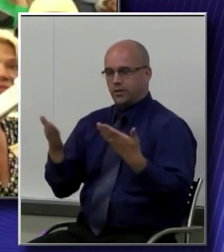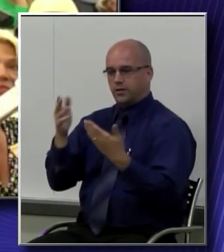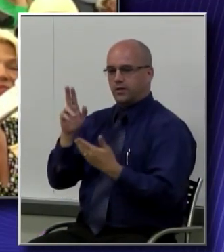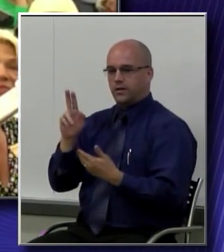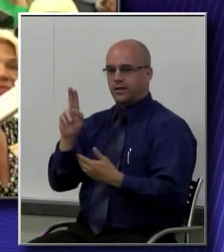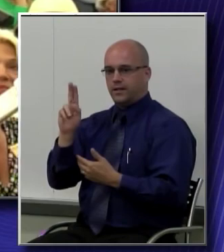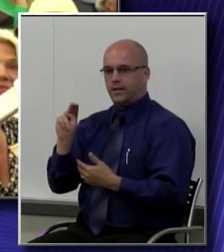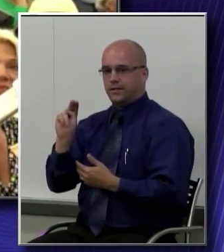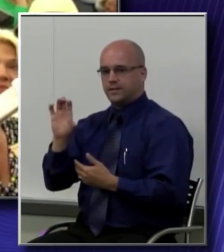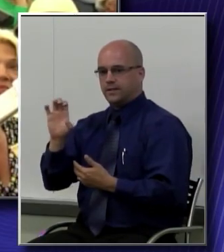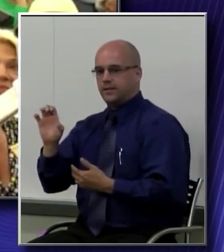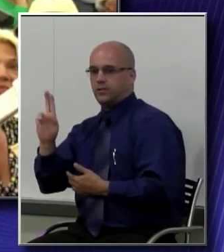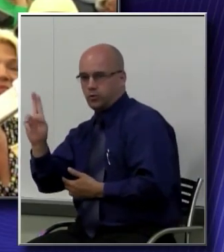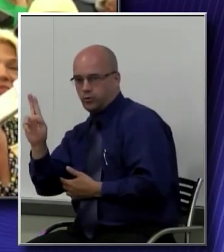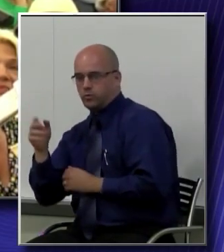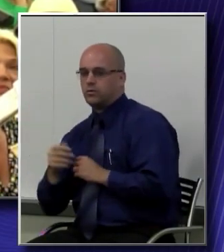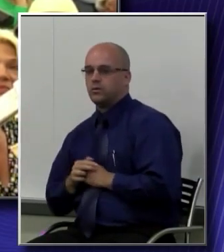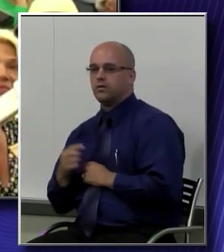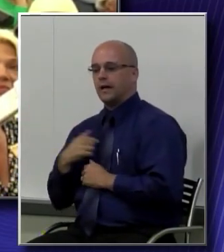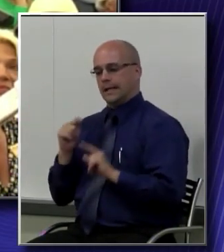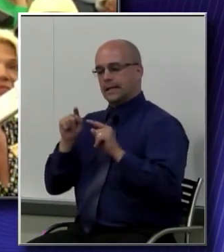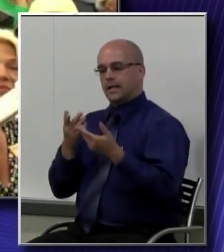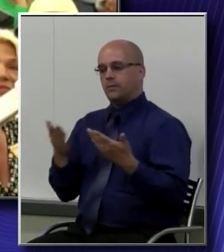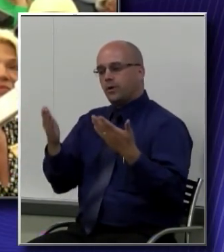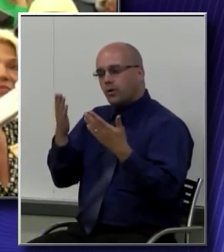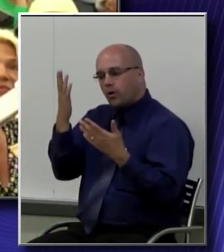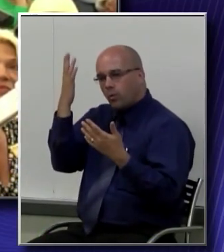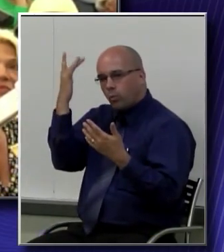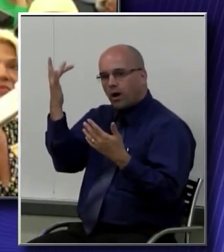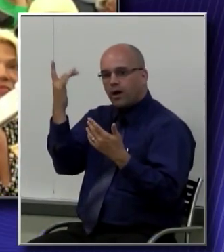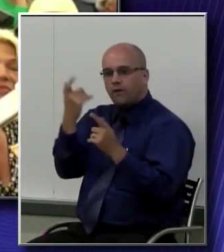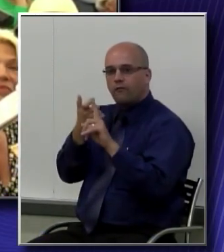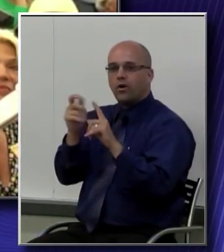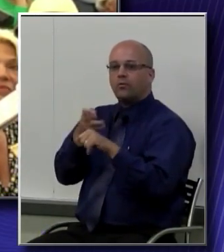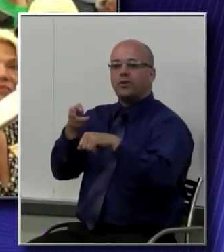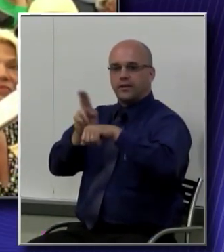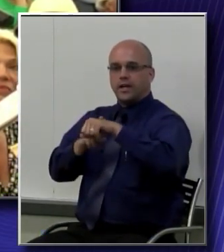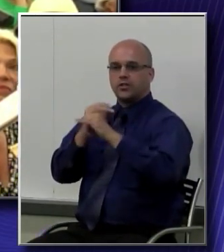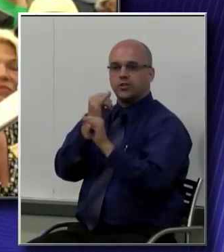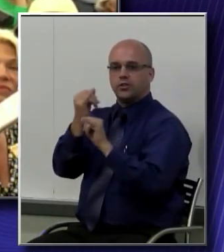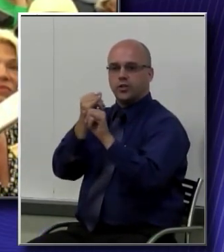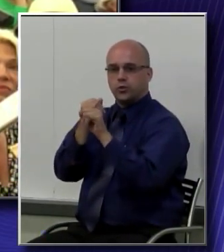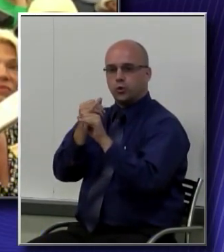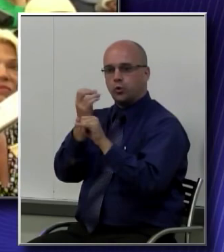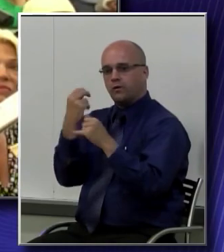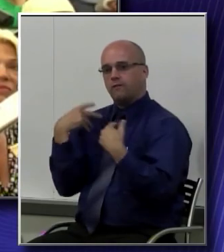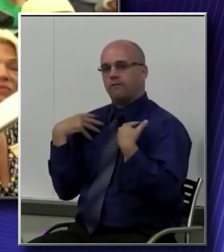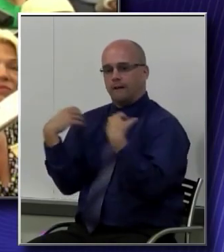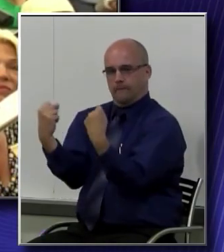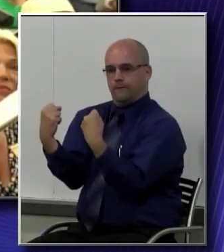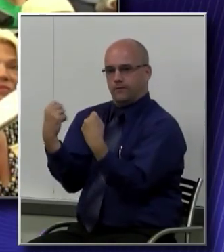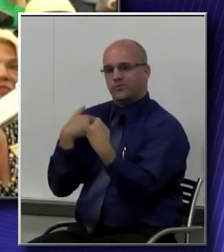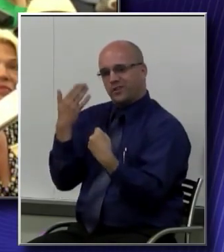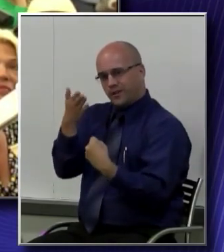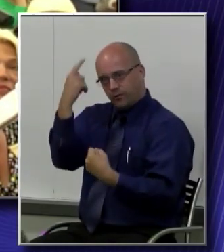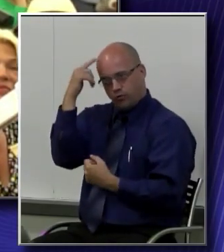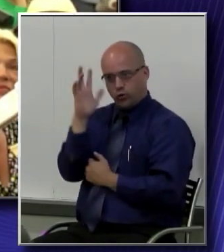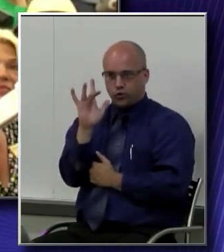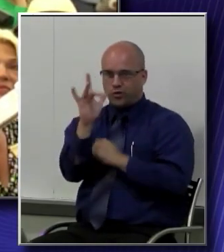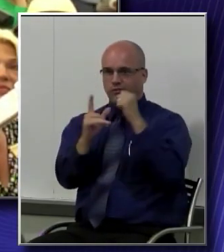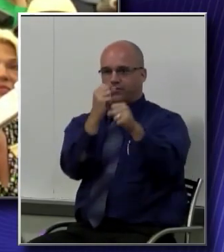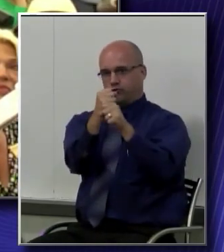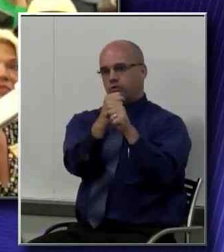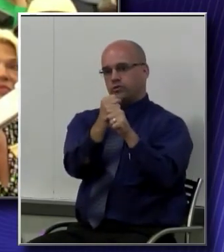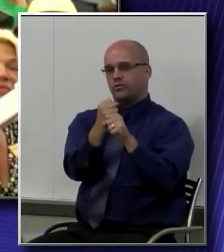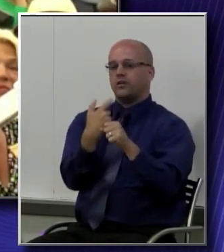I came here as from the National Institutes of Health. I was there about 25 years. I retired as the